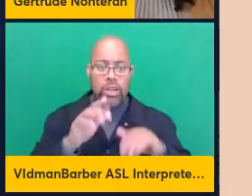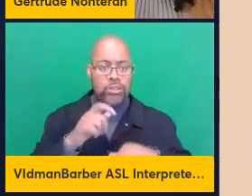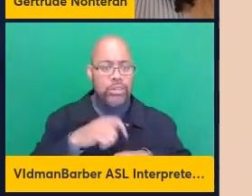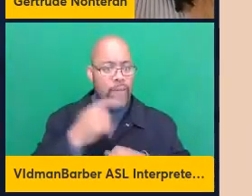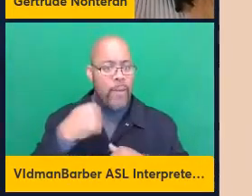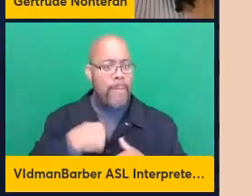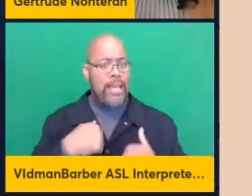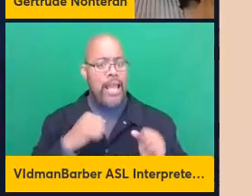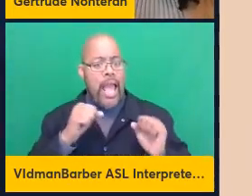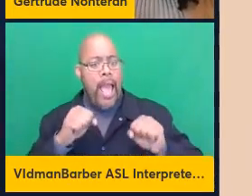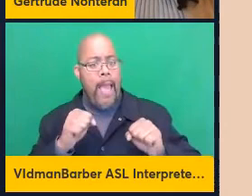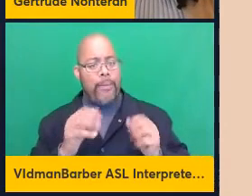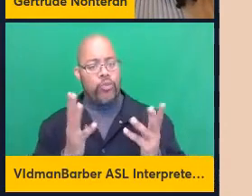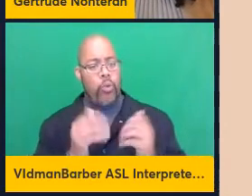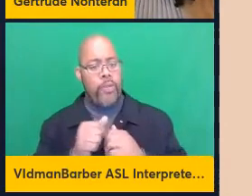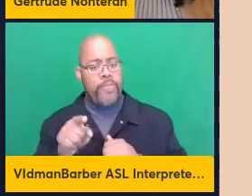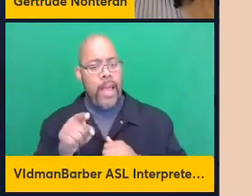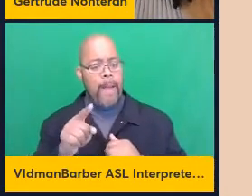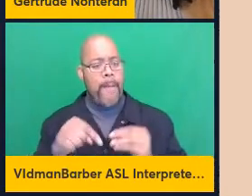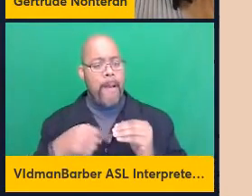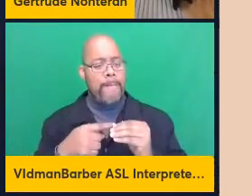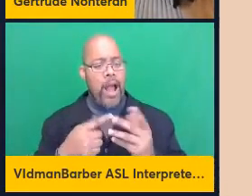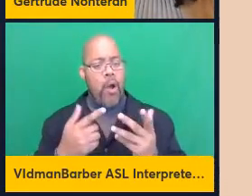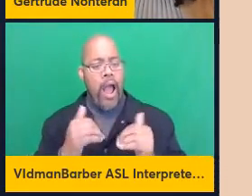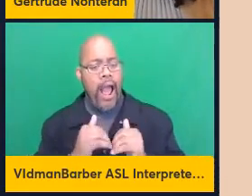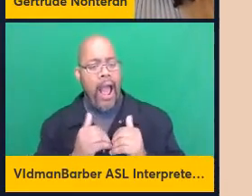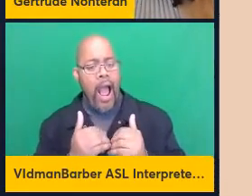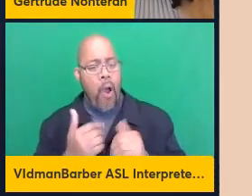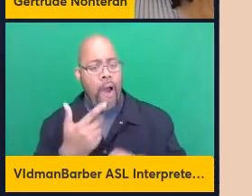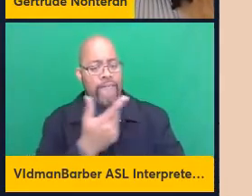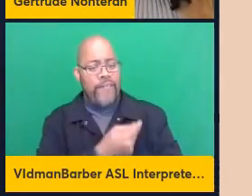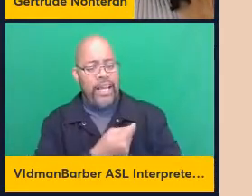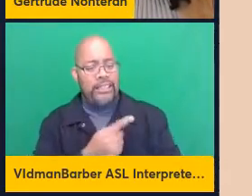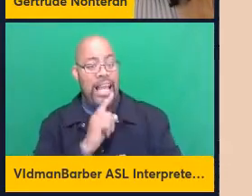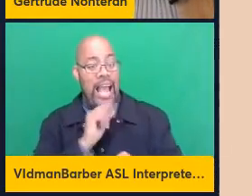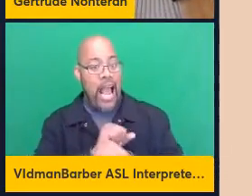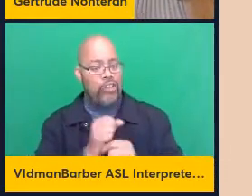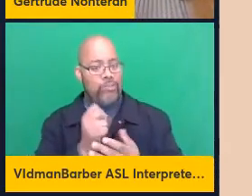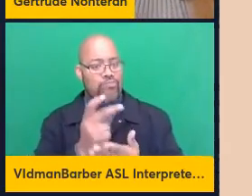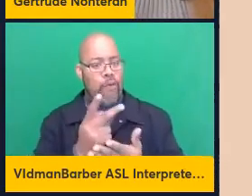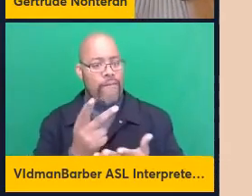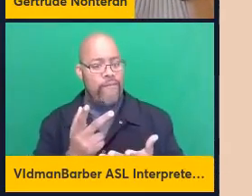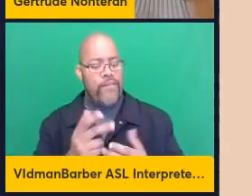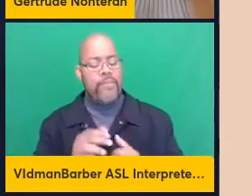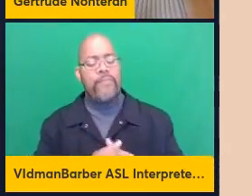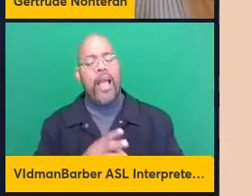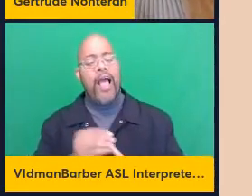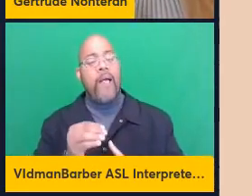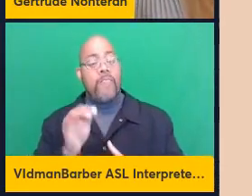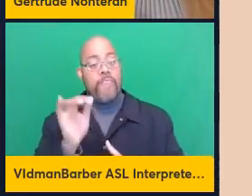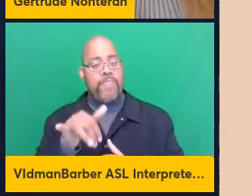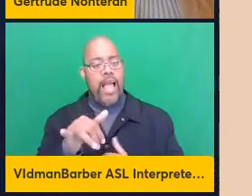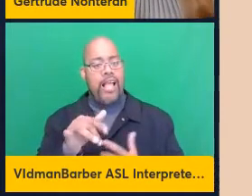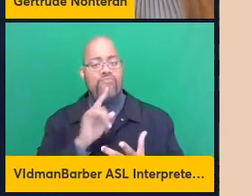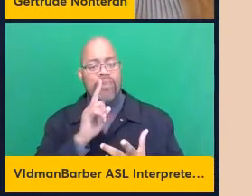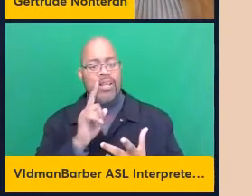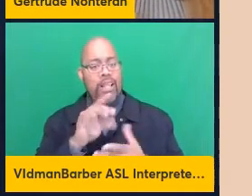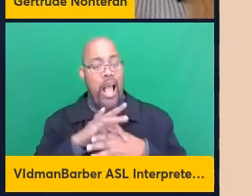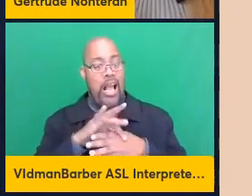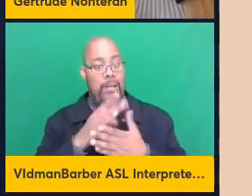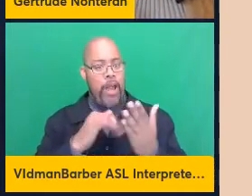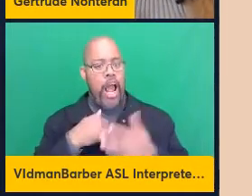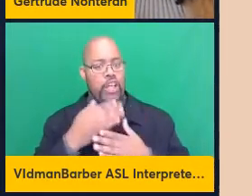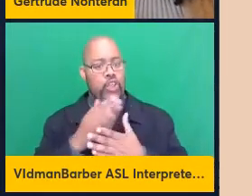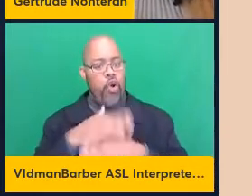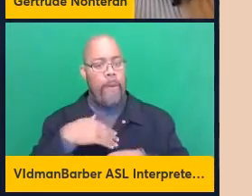me to talk to them about how vaccines are actually approved, and that was like a content piece that I shared